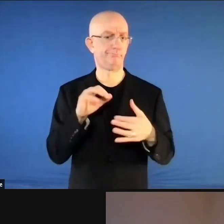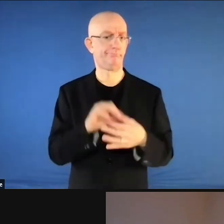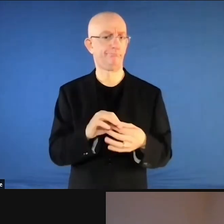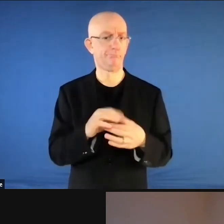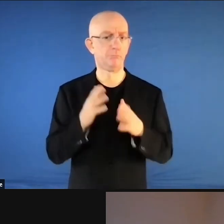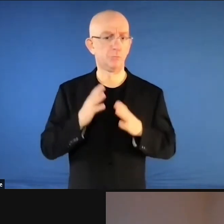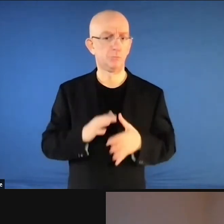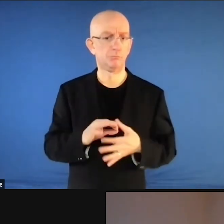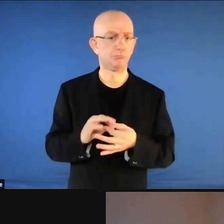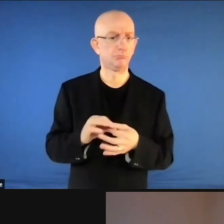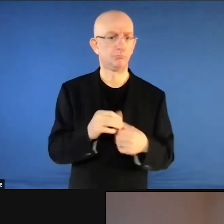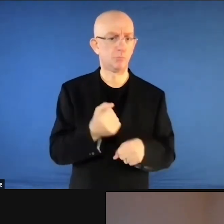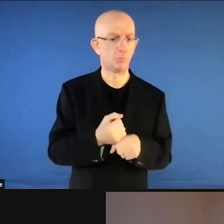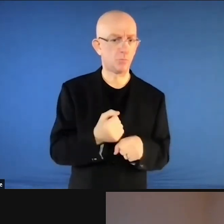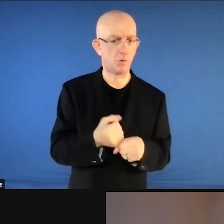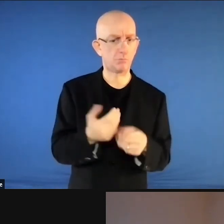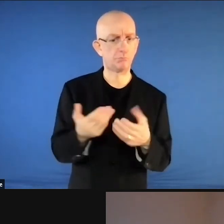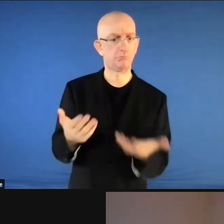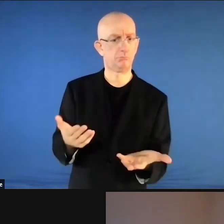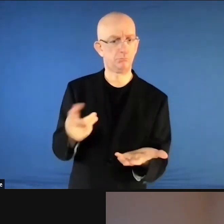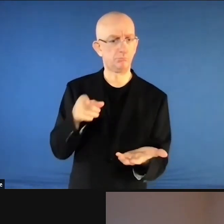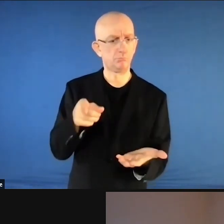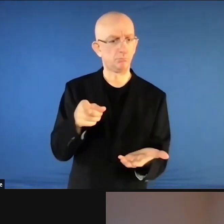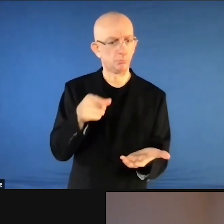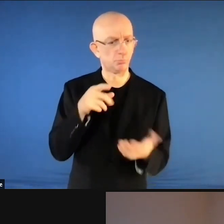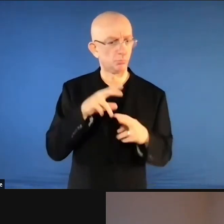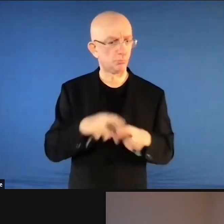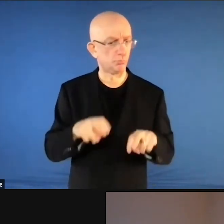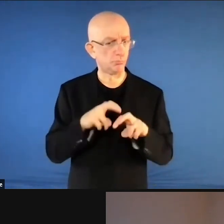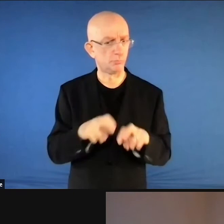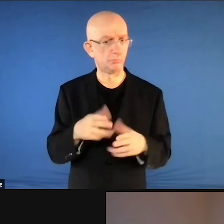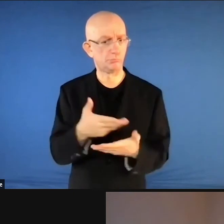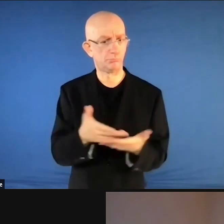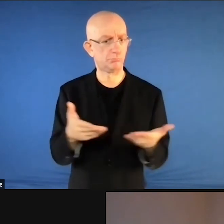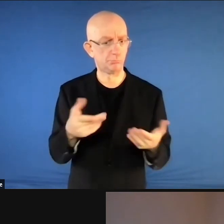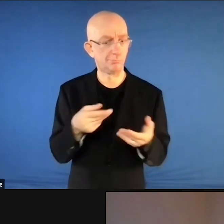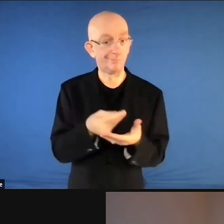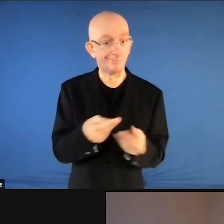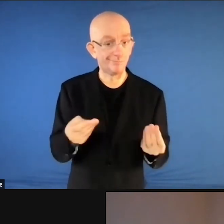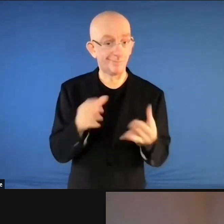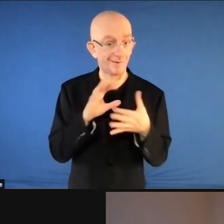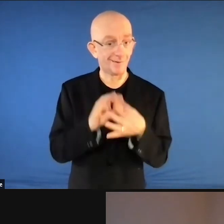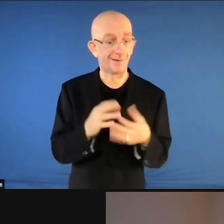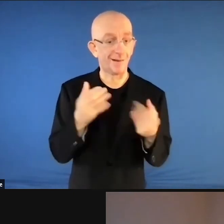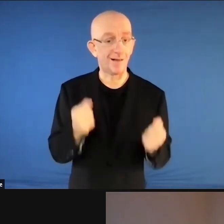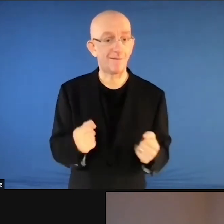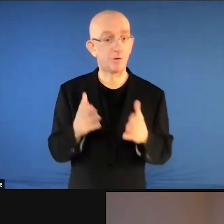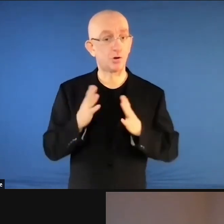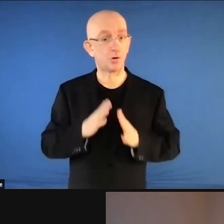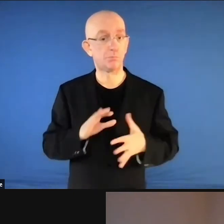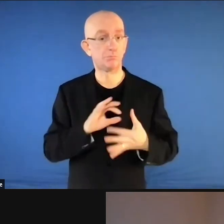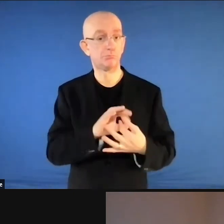areas of humanitarian practice, for example, needs assessment and M&E? Over to you.